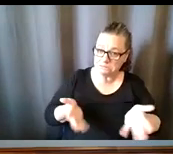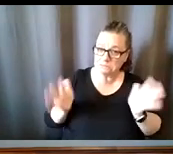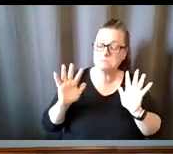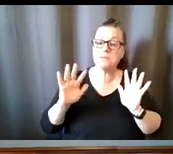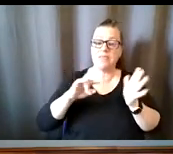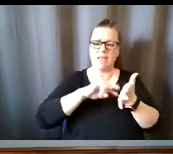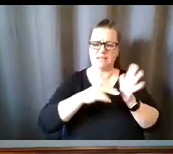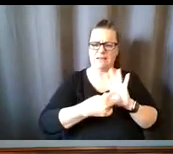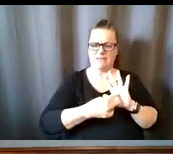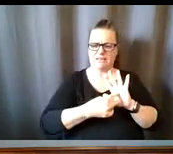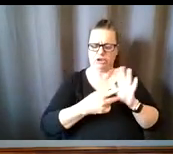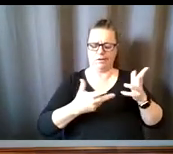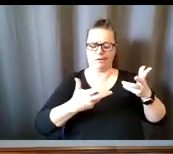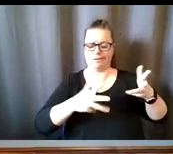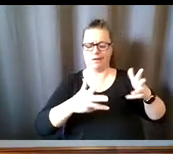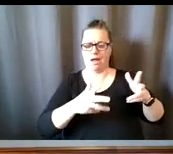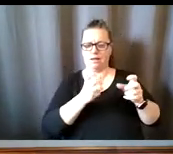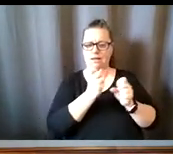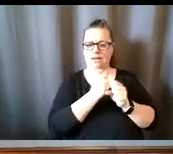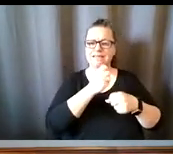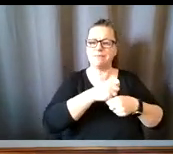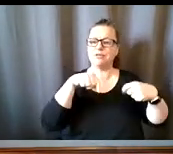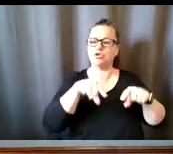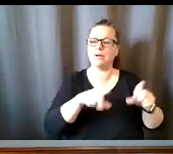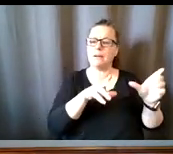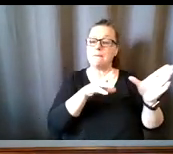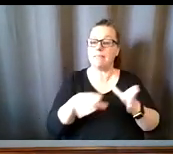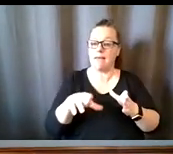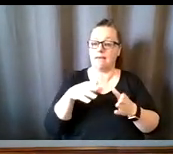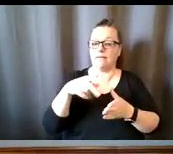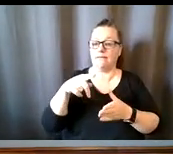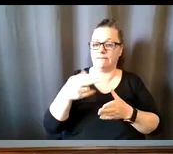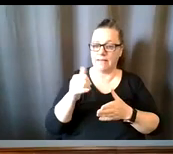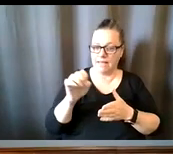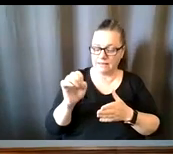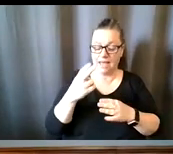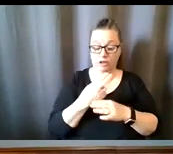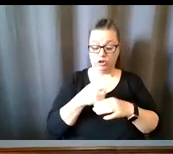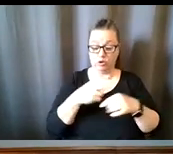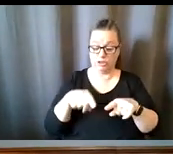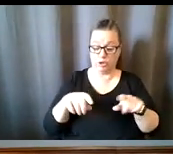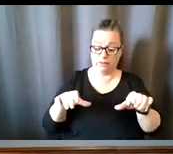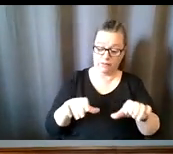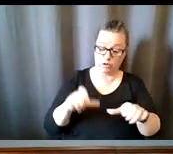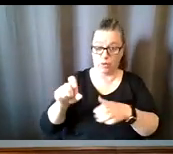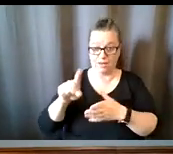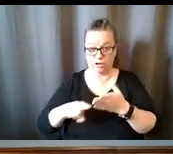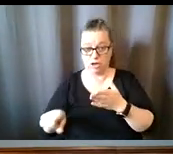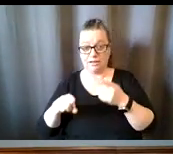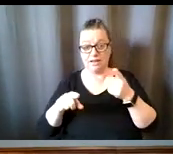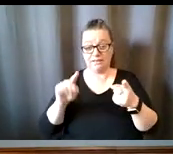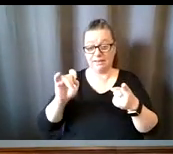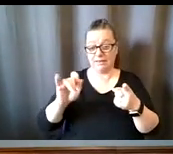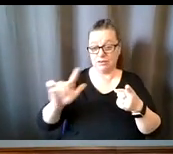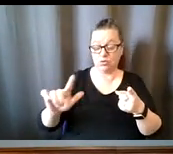definition of done is created in the plan phase, it's also used in the do and check phase. And this tool is used to define